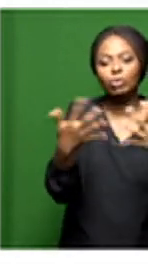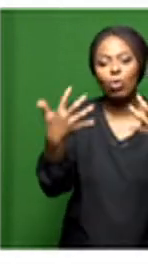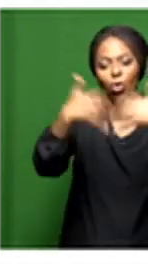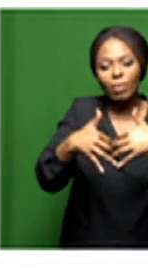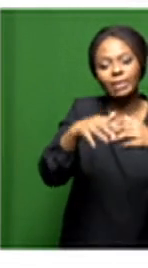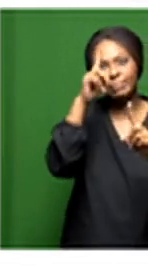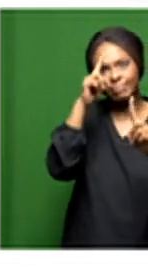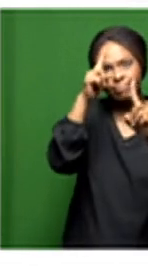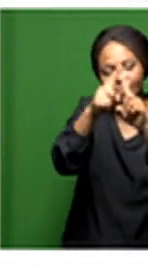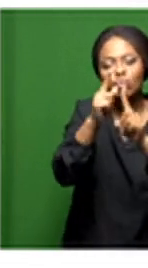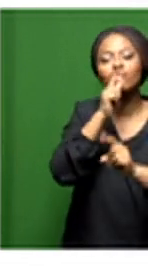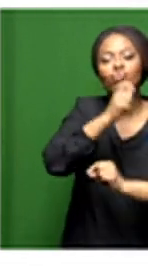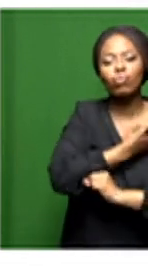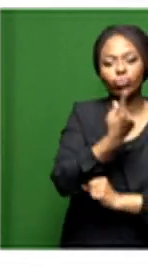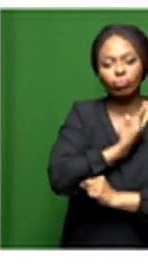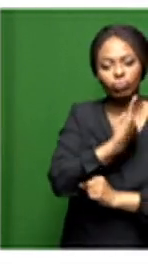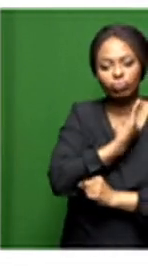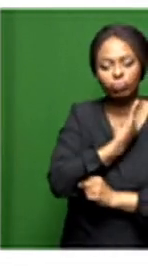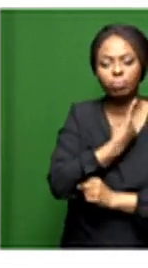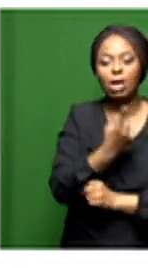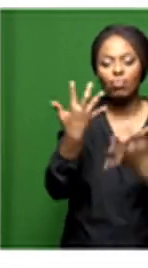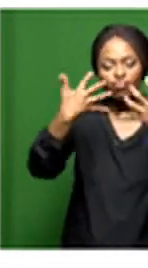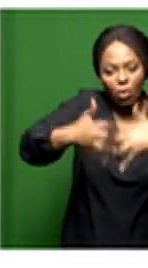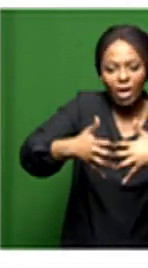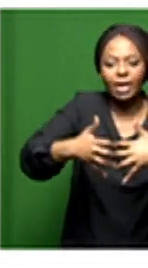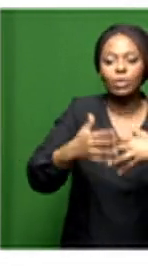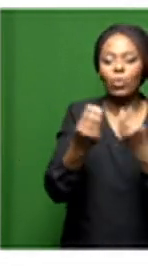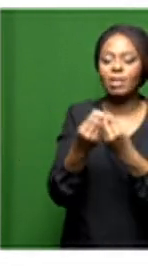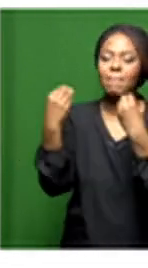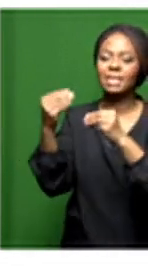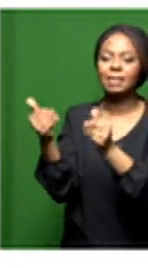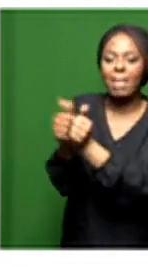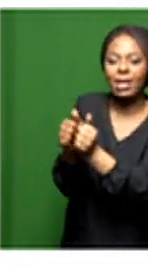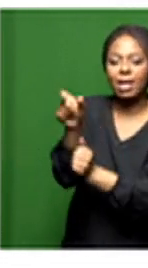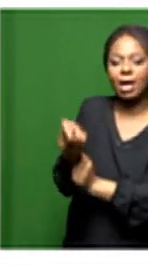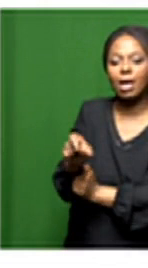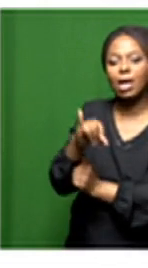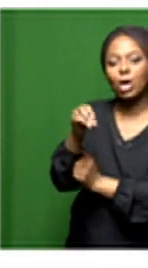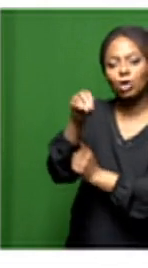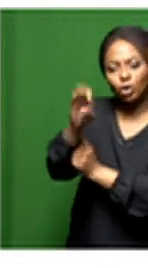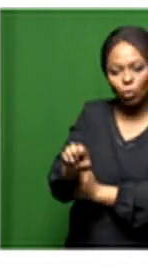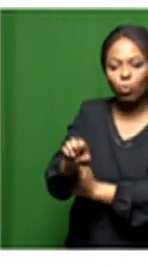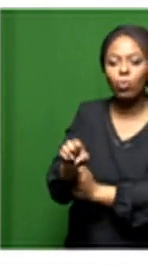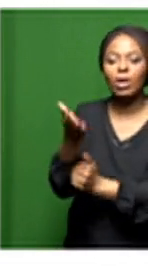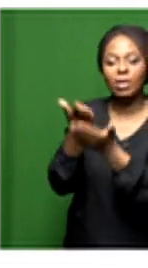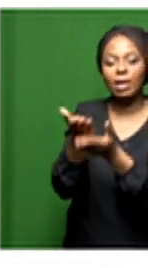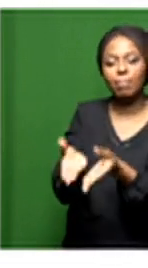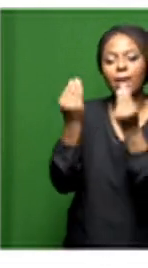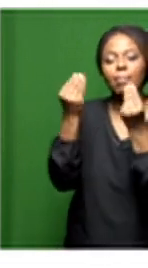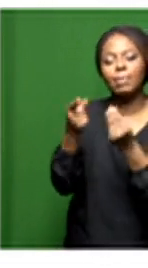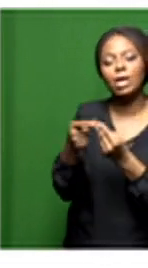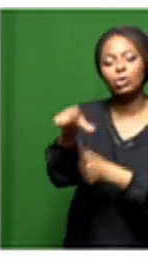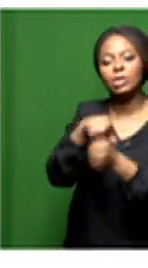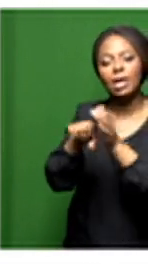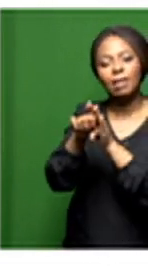authentic image for corporate. So we are doing this with my business partner, Joel Gombera. You can also get hold of me on the